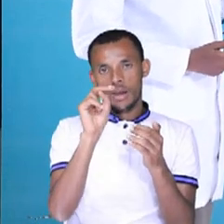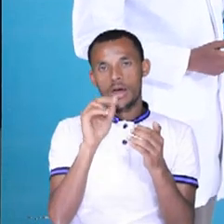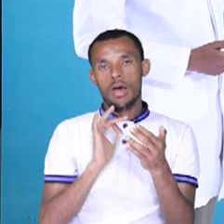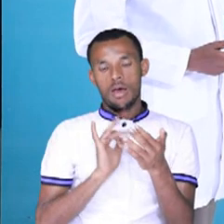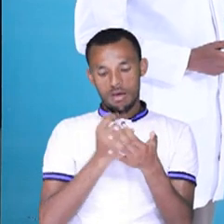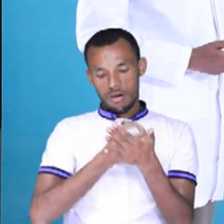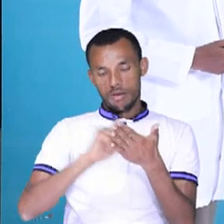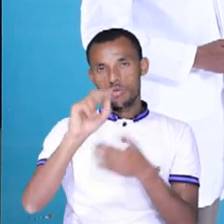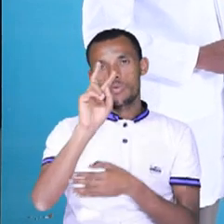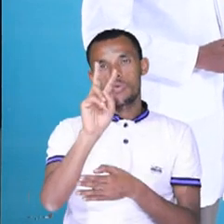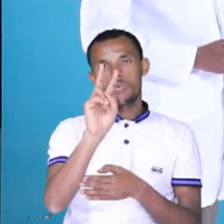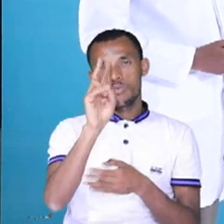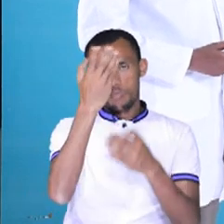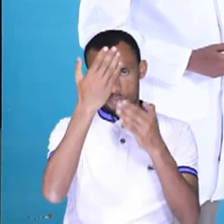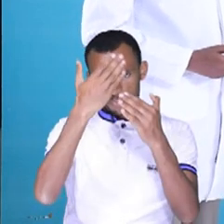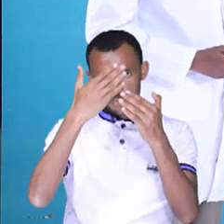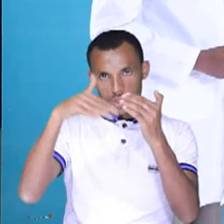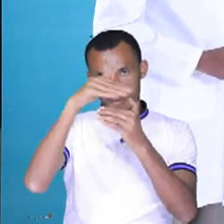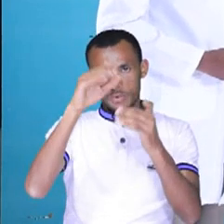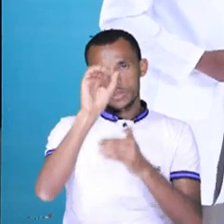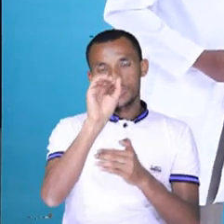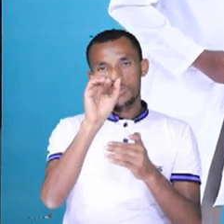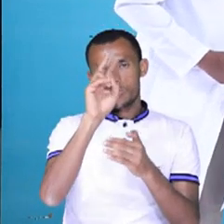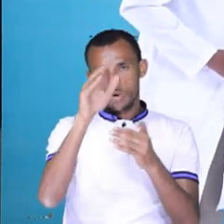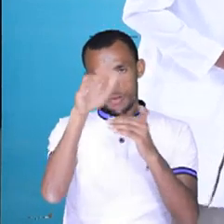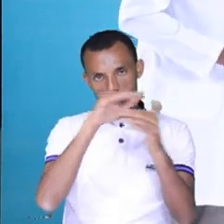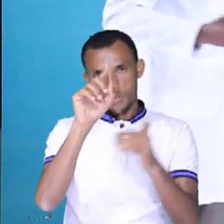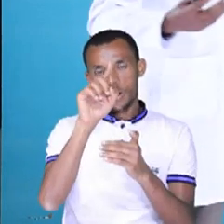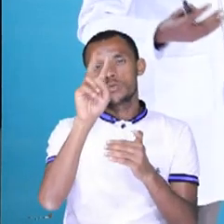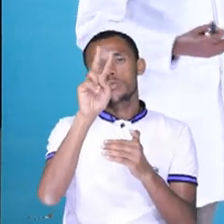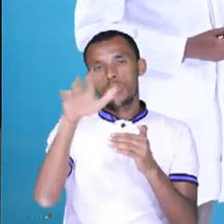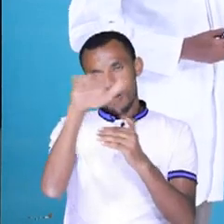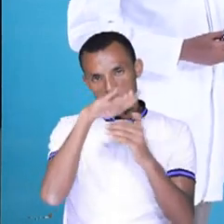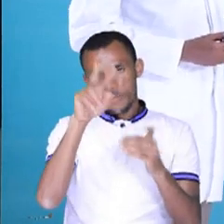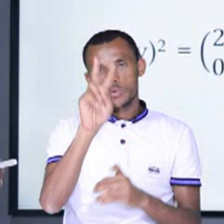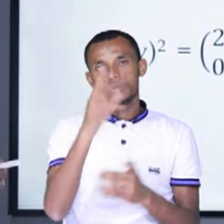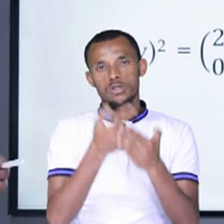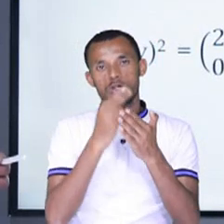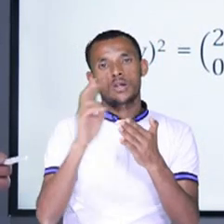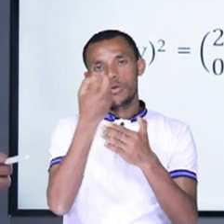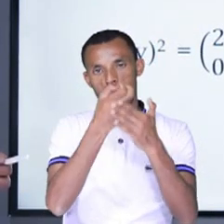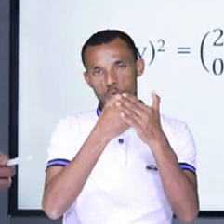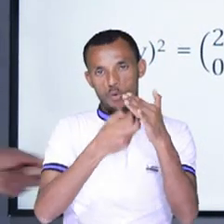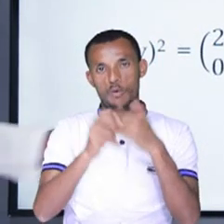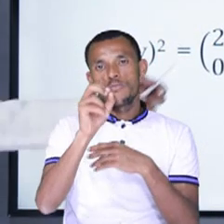2. 2 above 0, 2 above 1, 2 above 2. These are the coefficients.